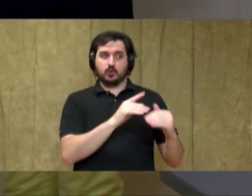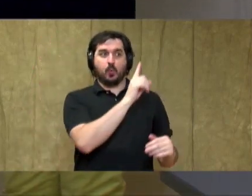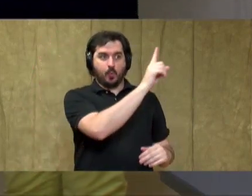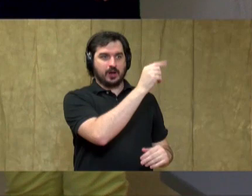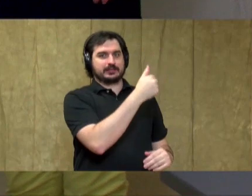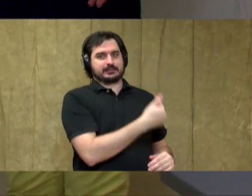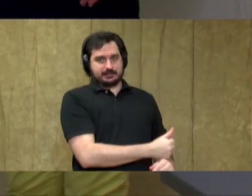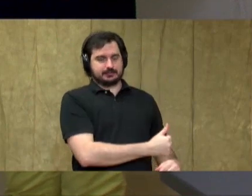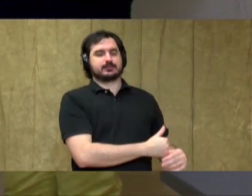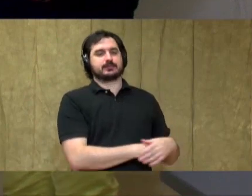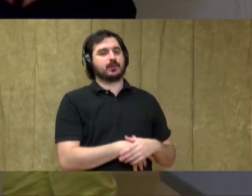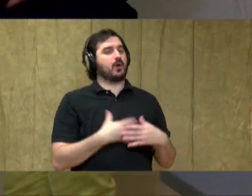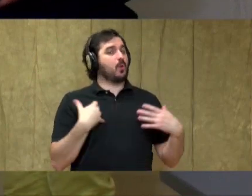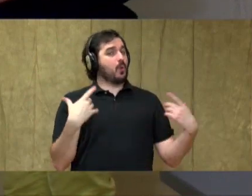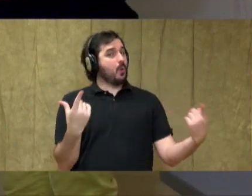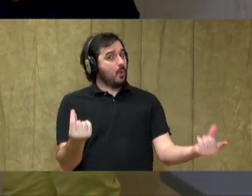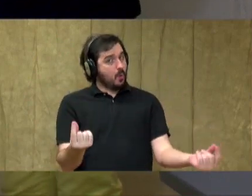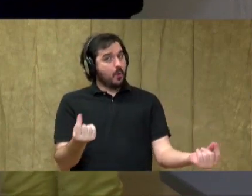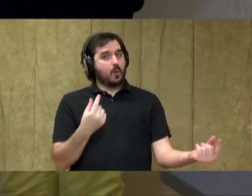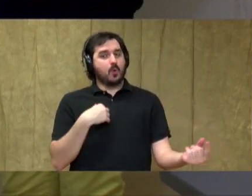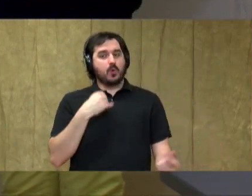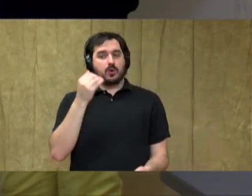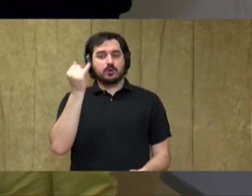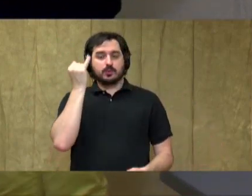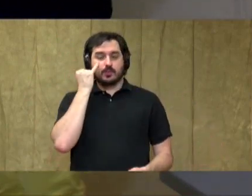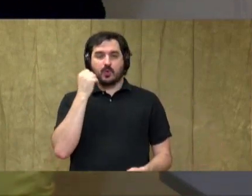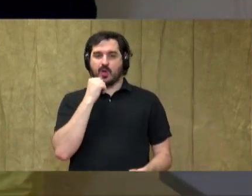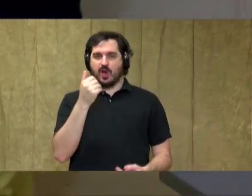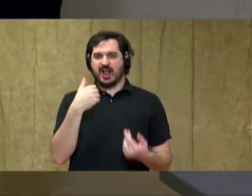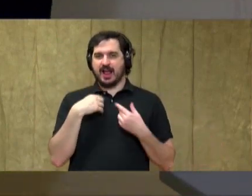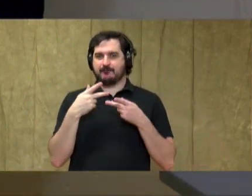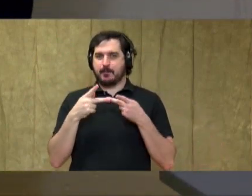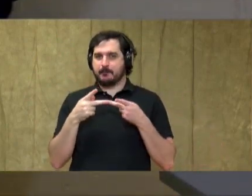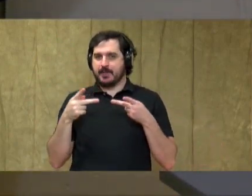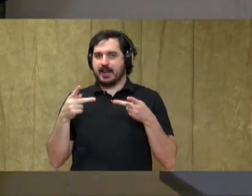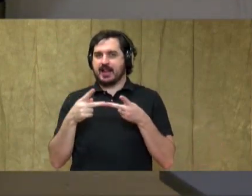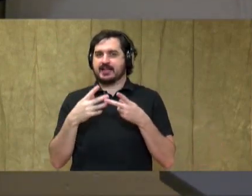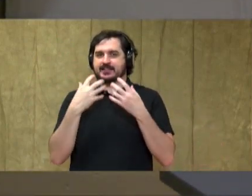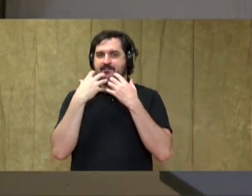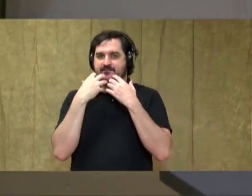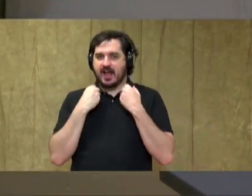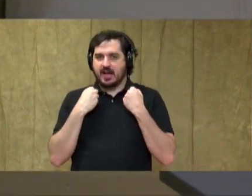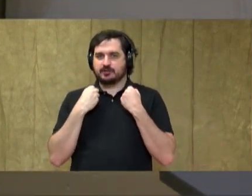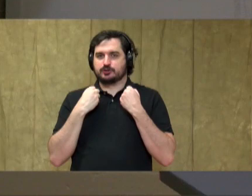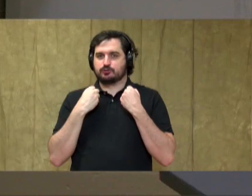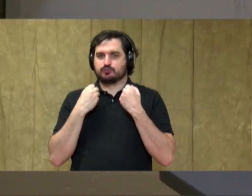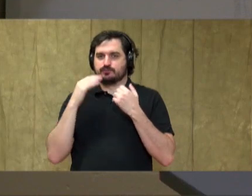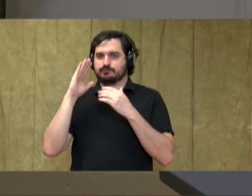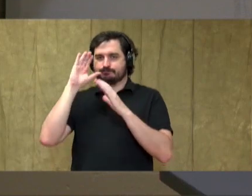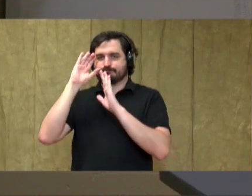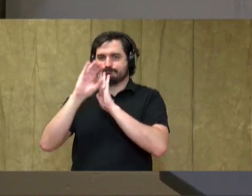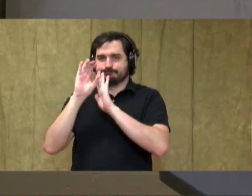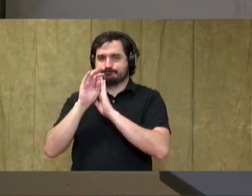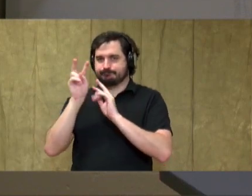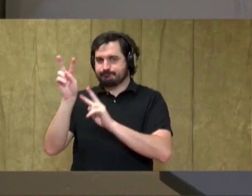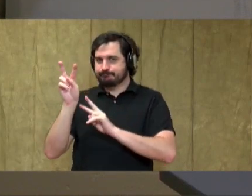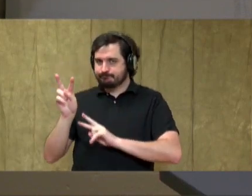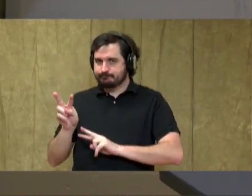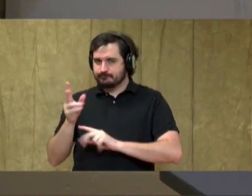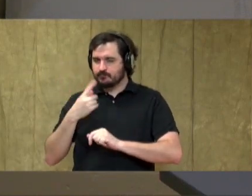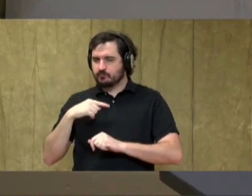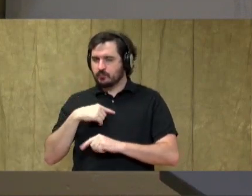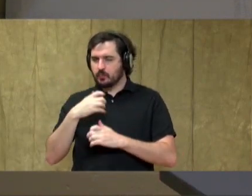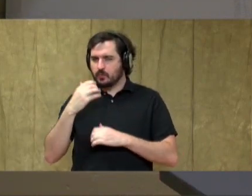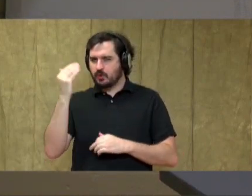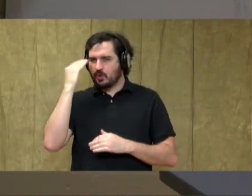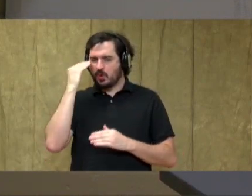let's say we don't have our place value tiles to look at, and we want to know an equivalent fraction to 3/10. We